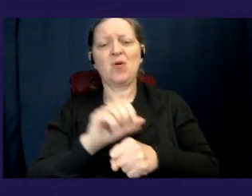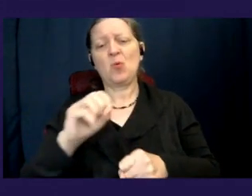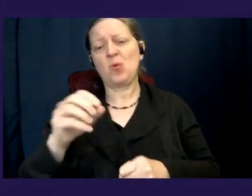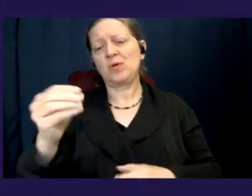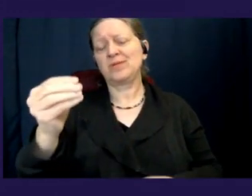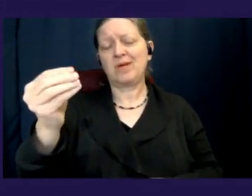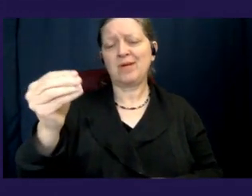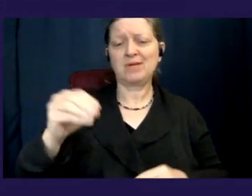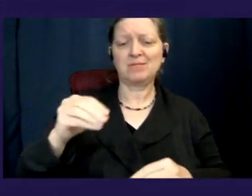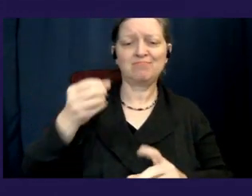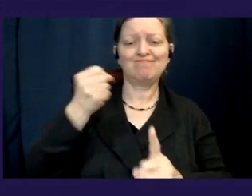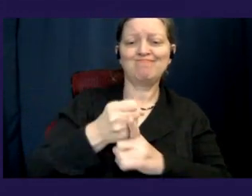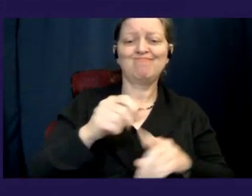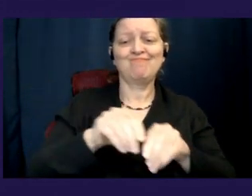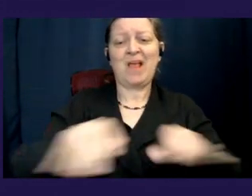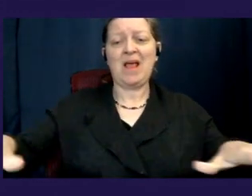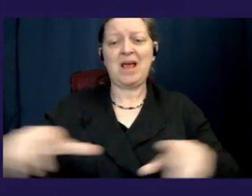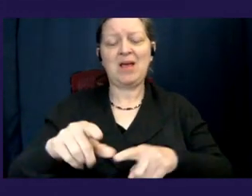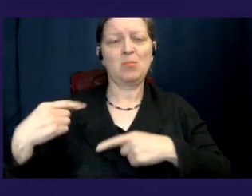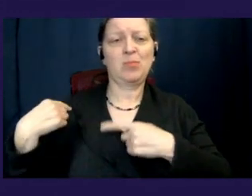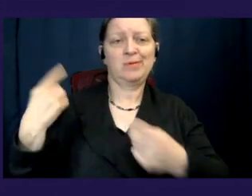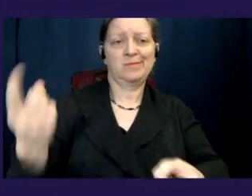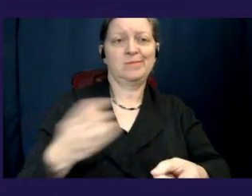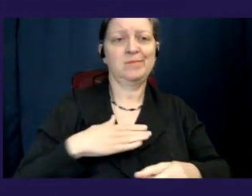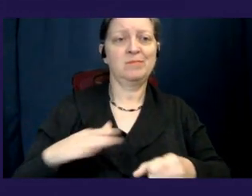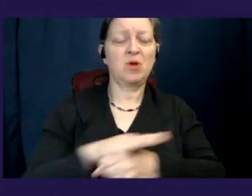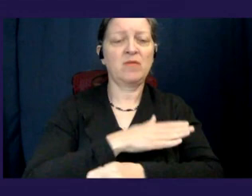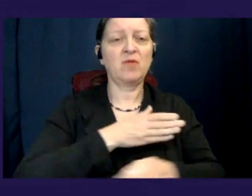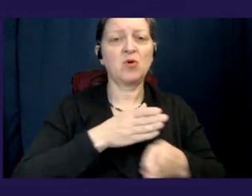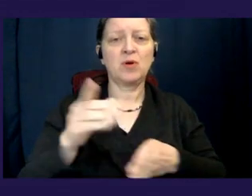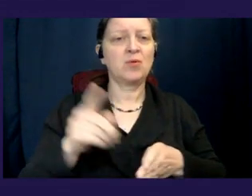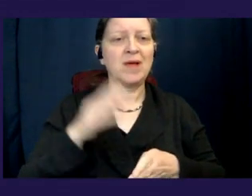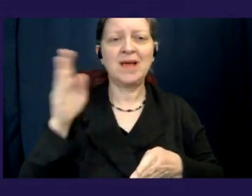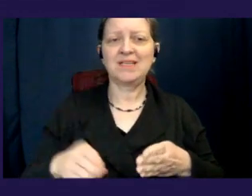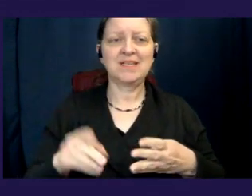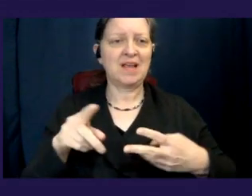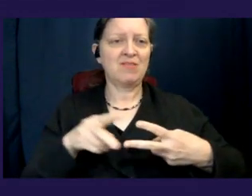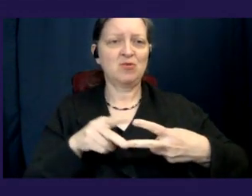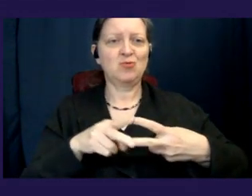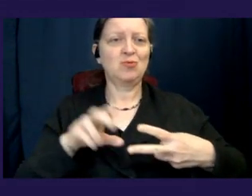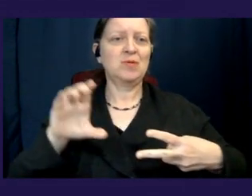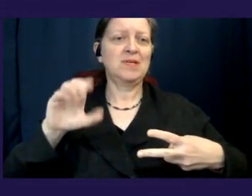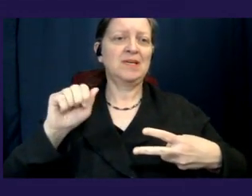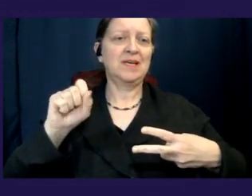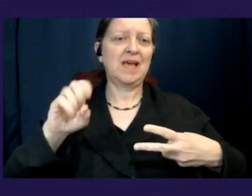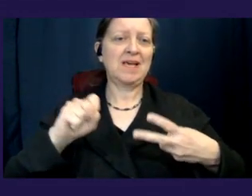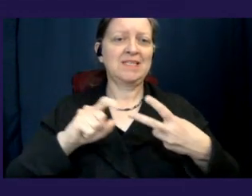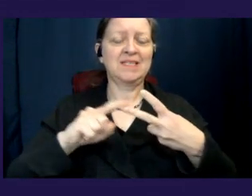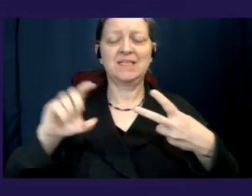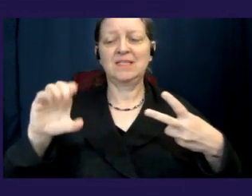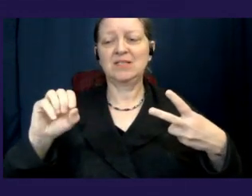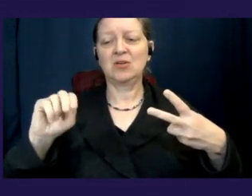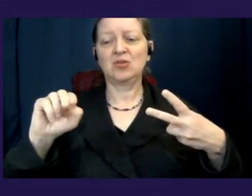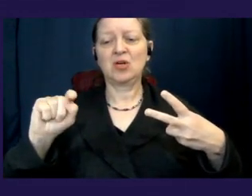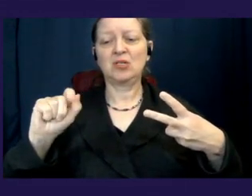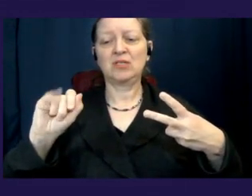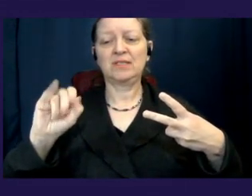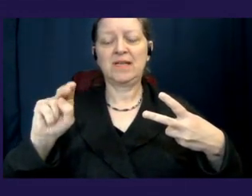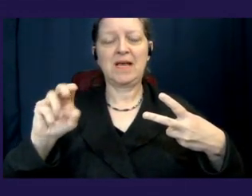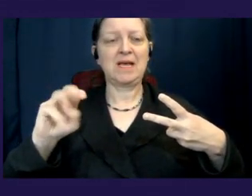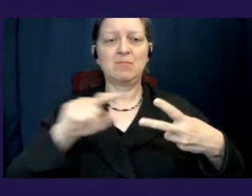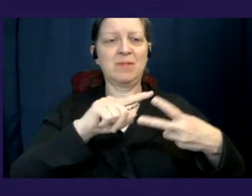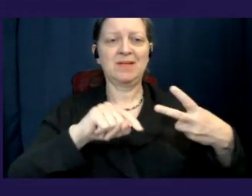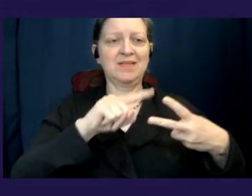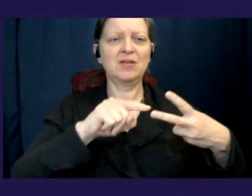used to teach that it's never the two C's of cases and containment that go wrong in an outbreak. It's the other two